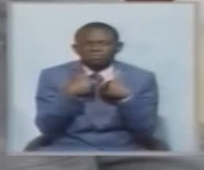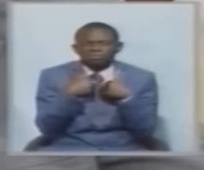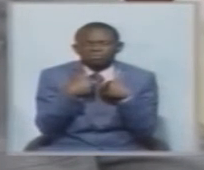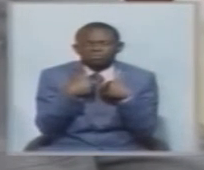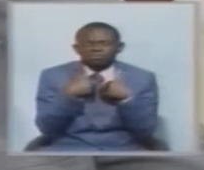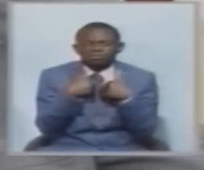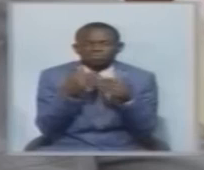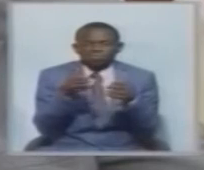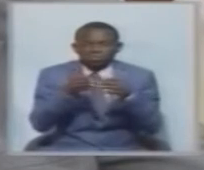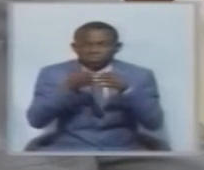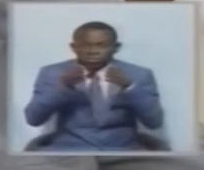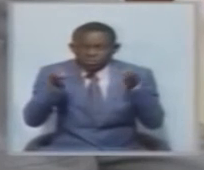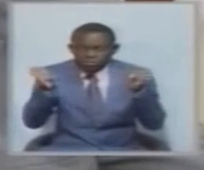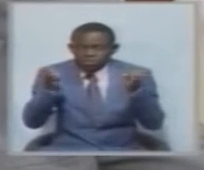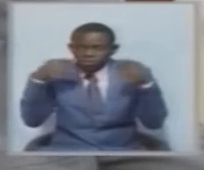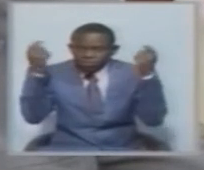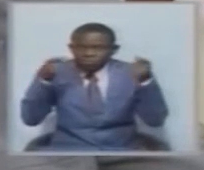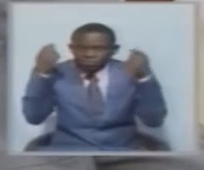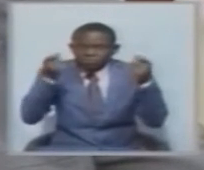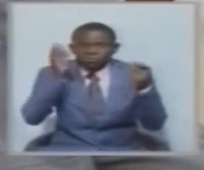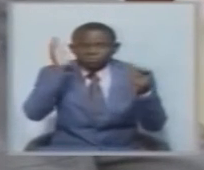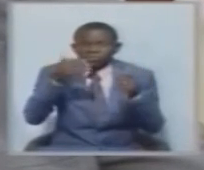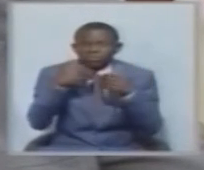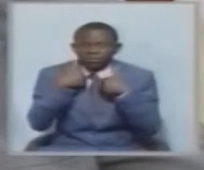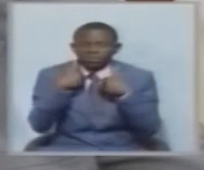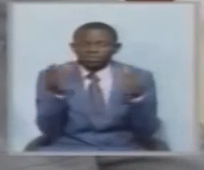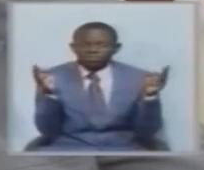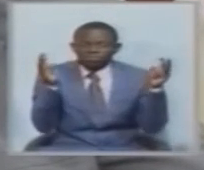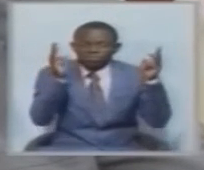be held, and we also have the old